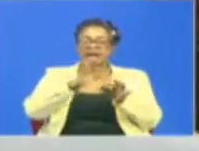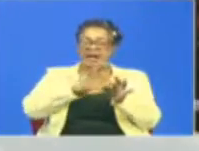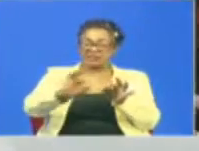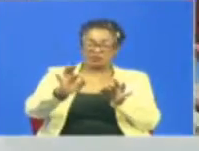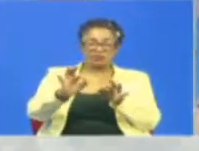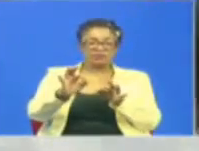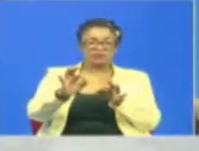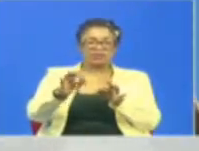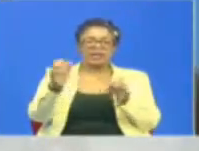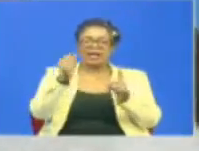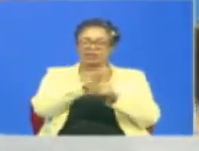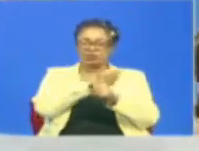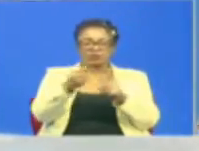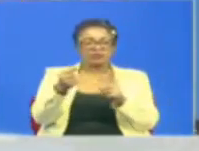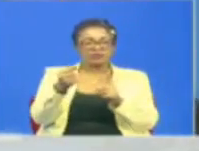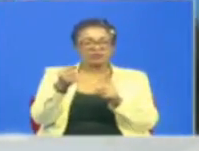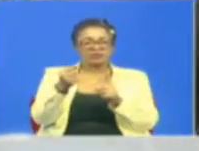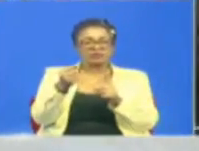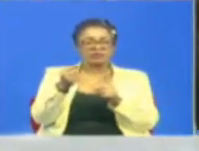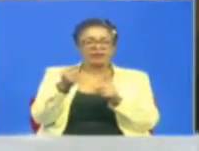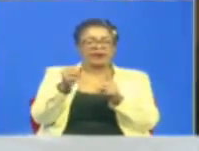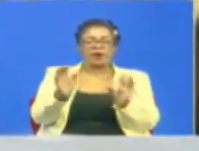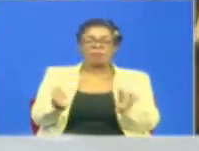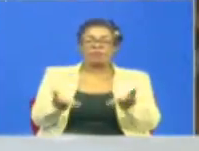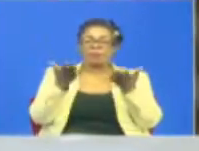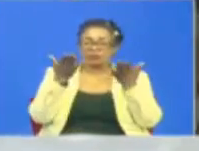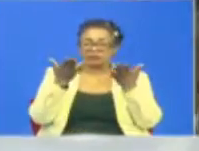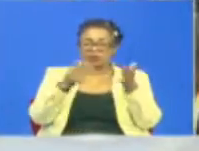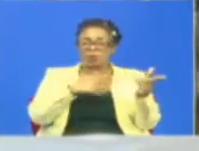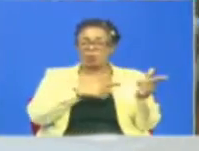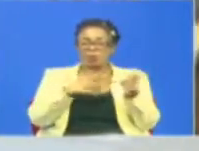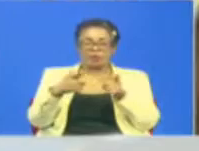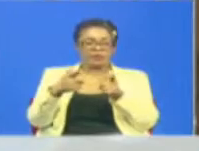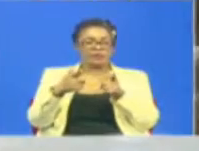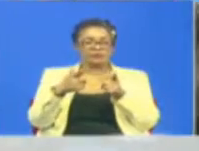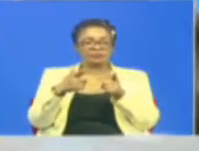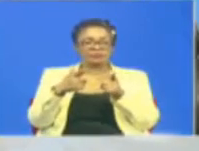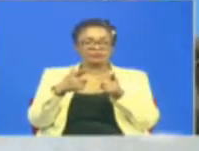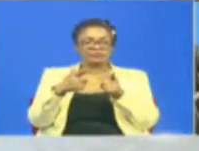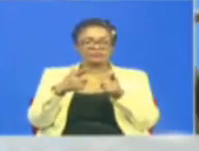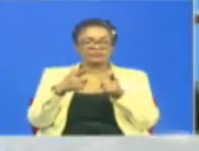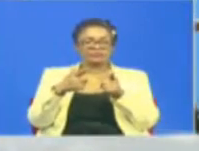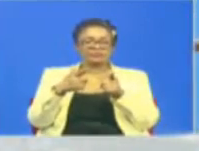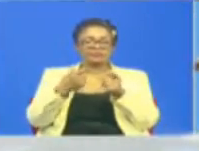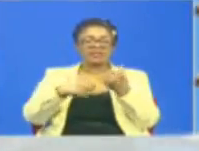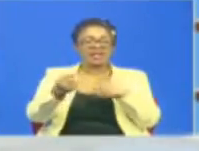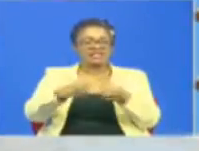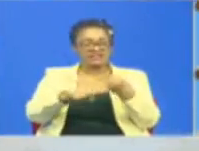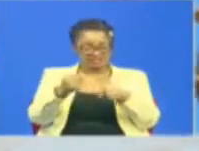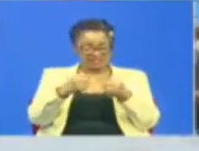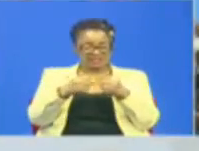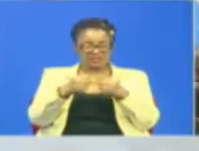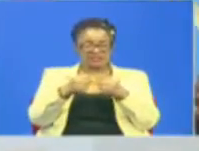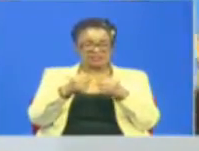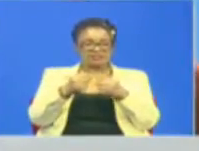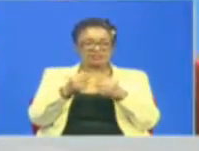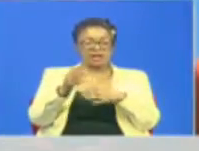assault na kupromote warlike activities. Among the persons